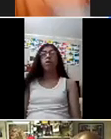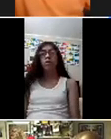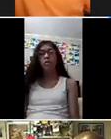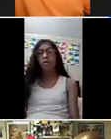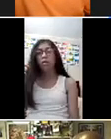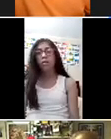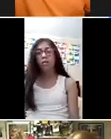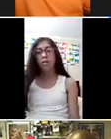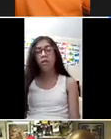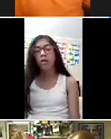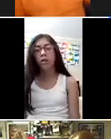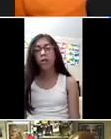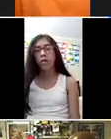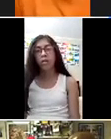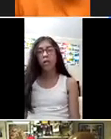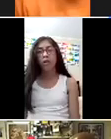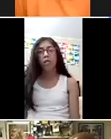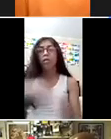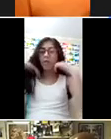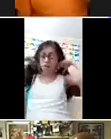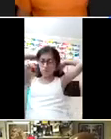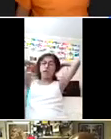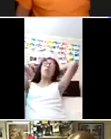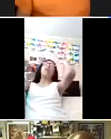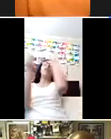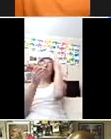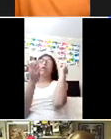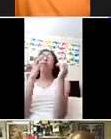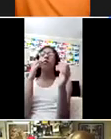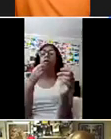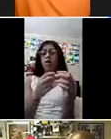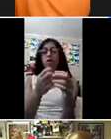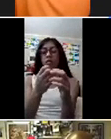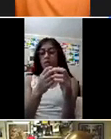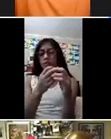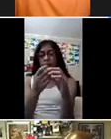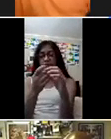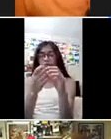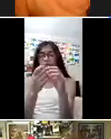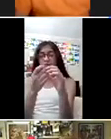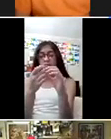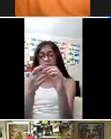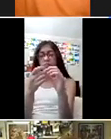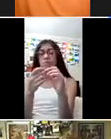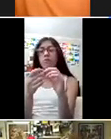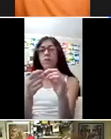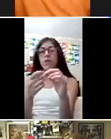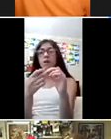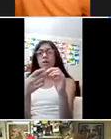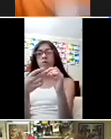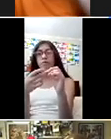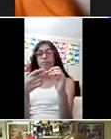I'll read it. Okay. Their problem wasn't that they weren't converted. Their problem was one of